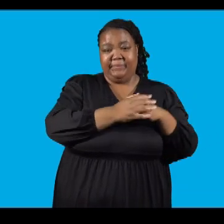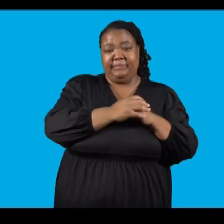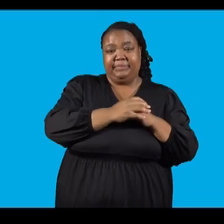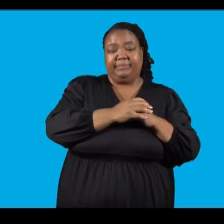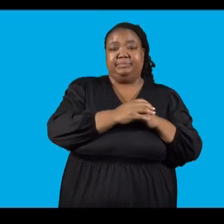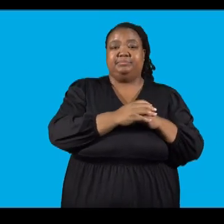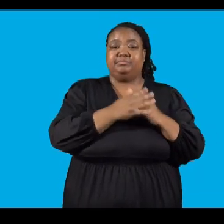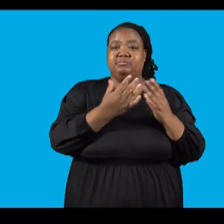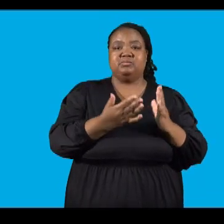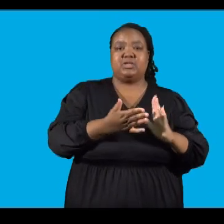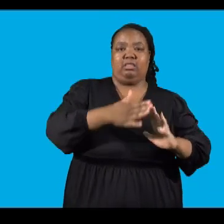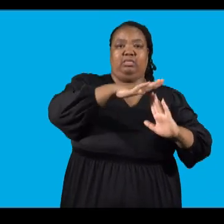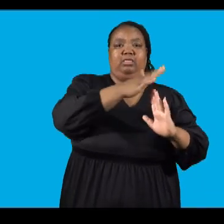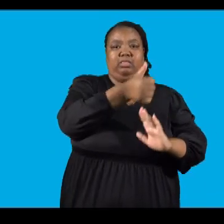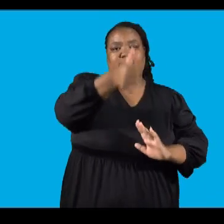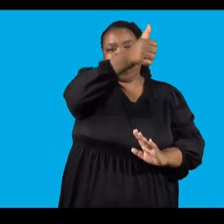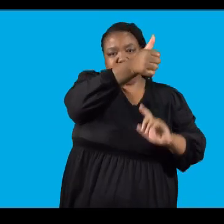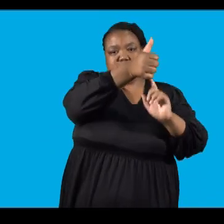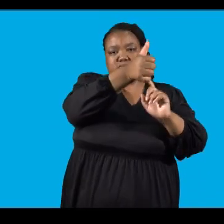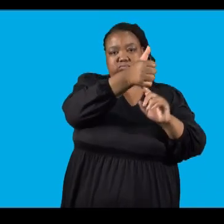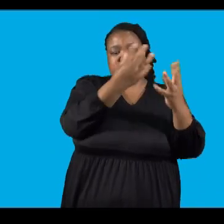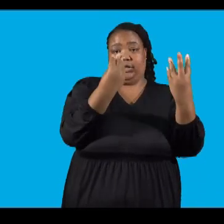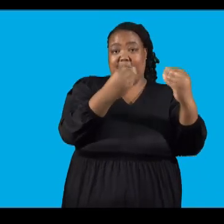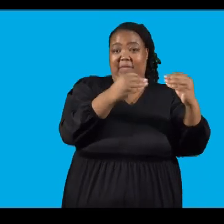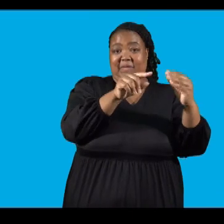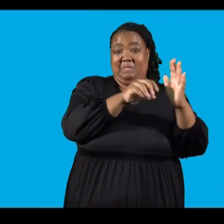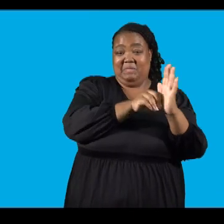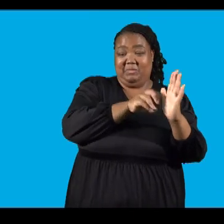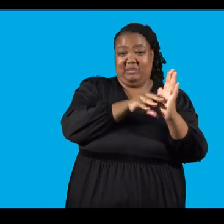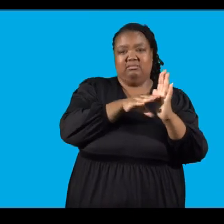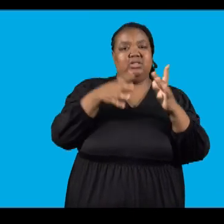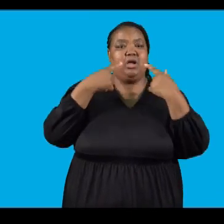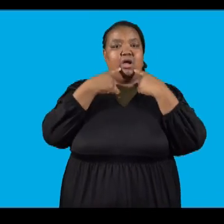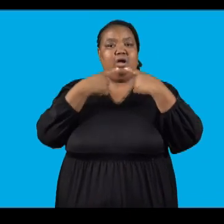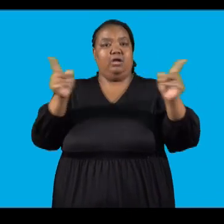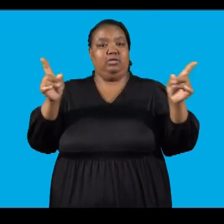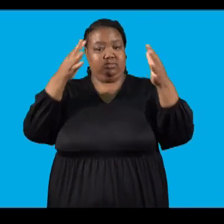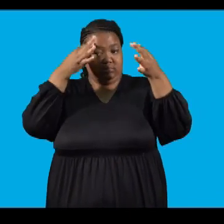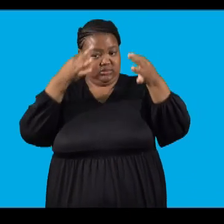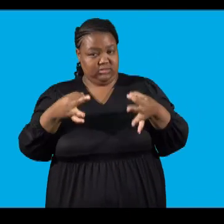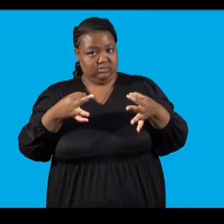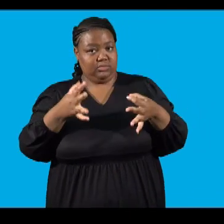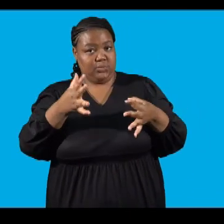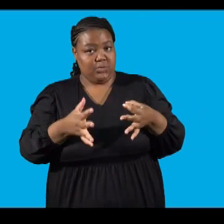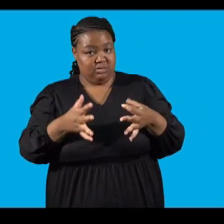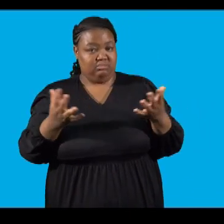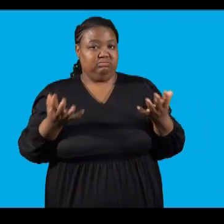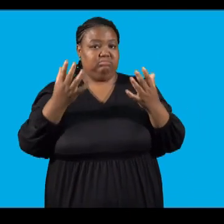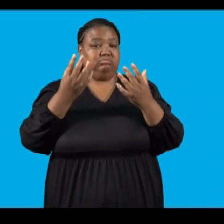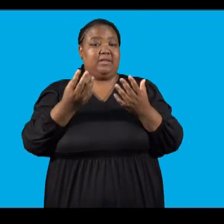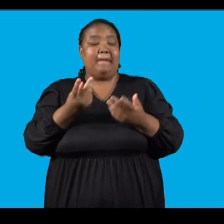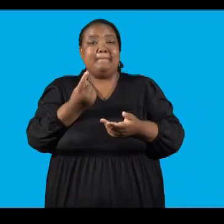largest business or the dominant firm in that market, will announce